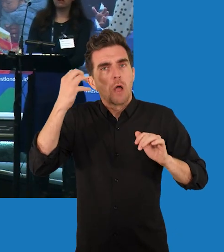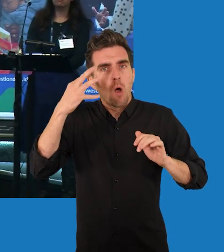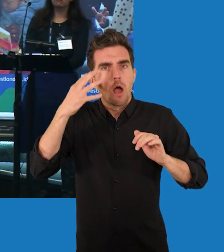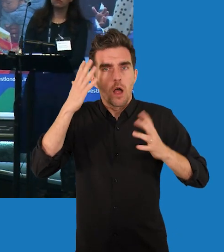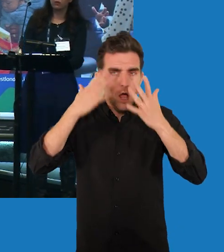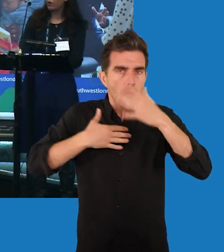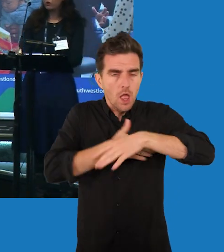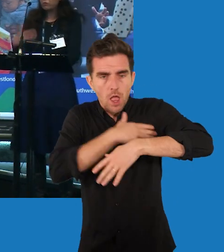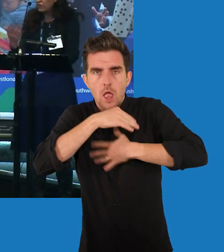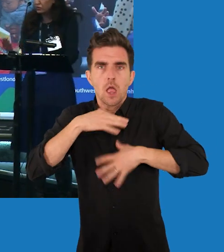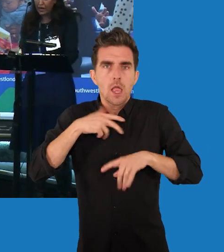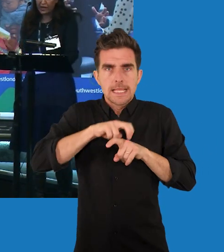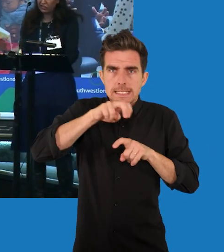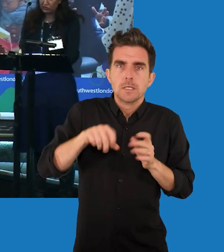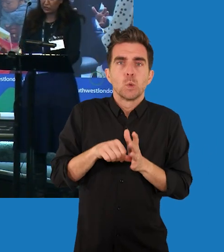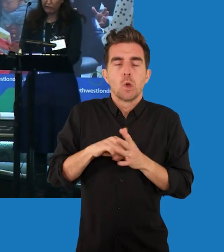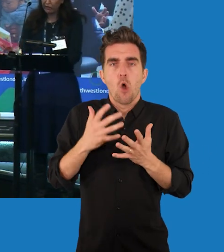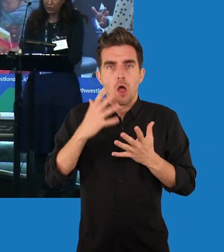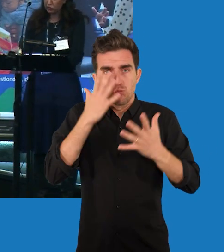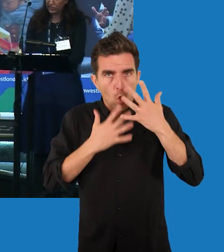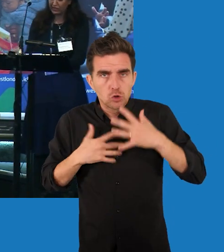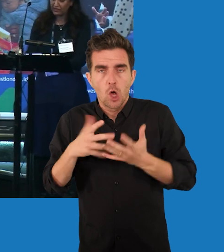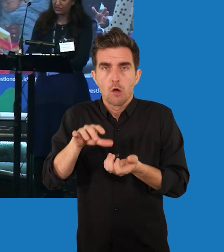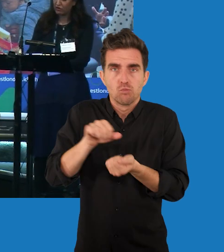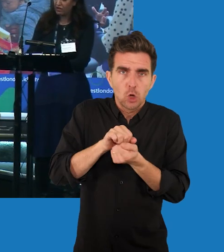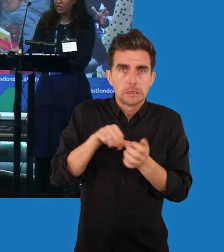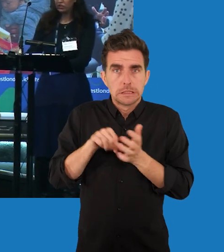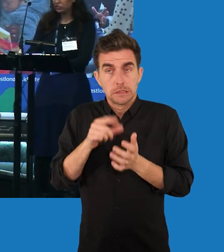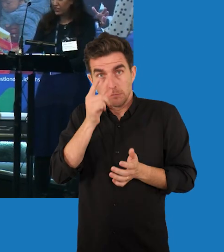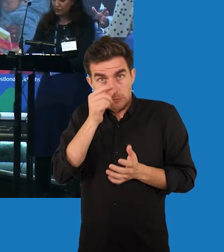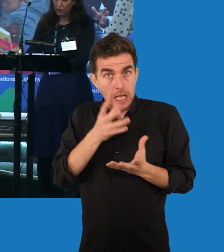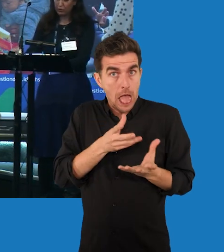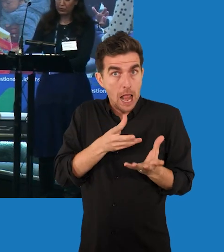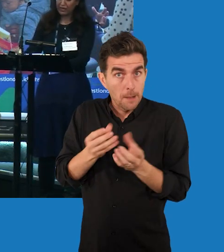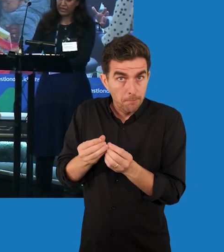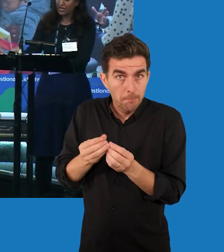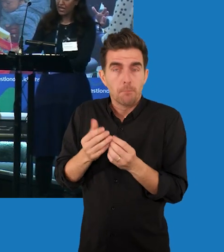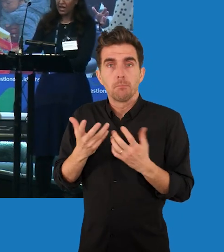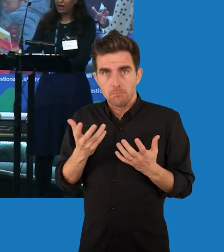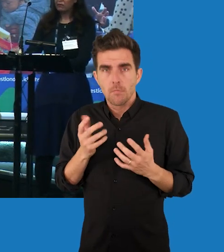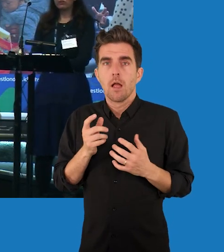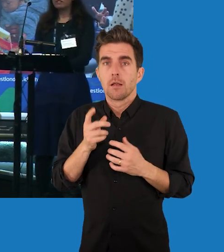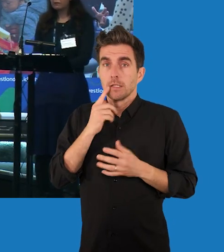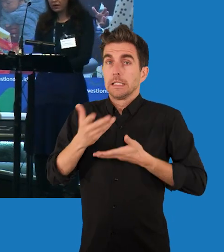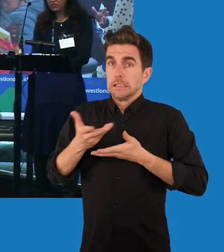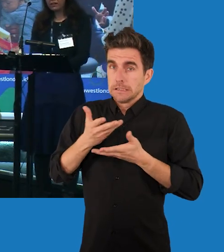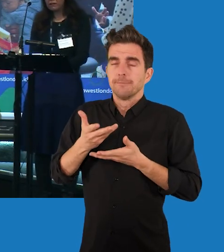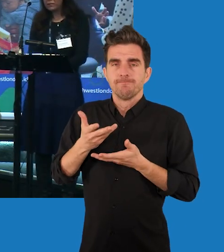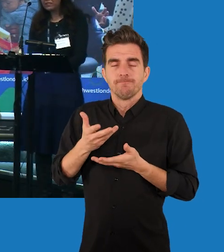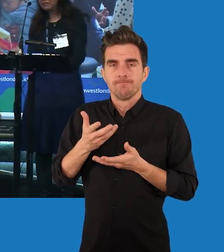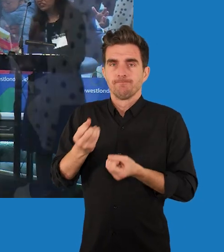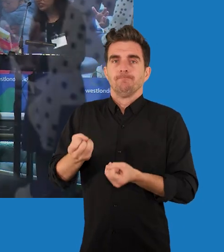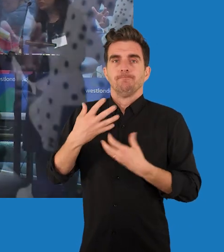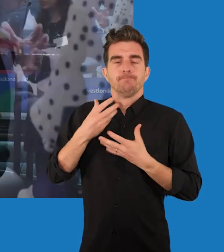to do her own personal care, showering, washing, etc. Could she get some help with that? It transpired during